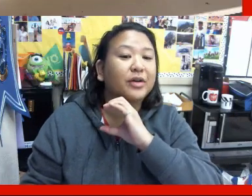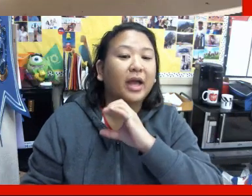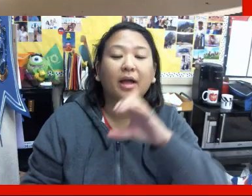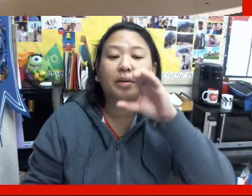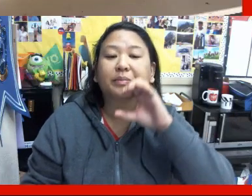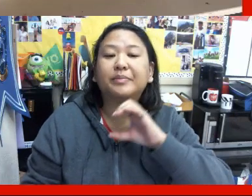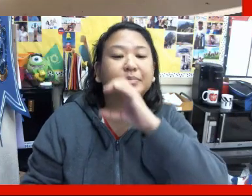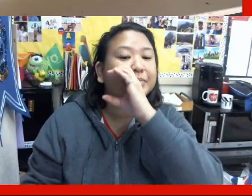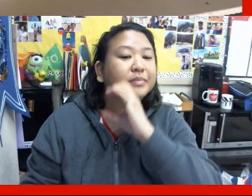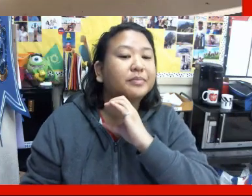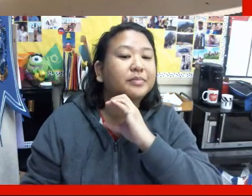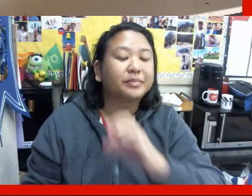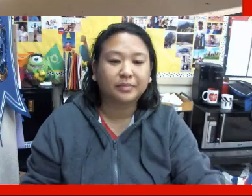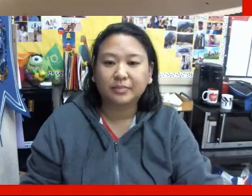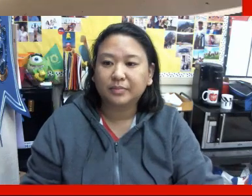cafeteria,